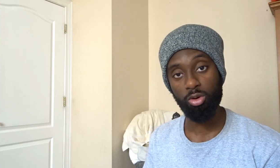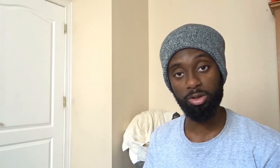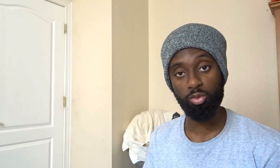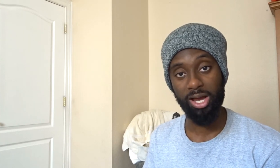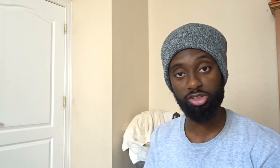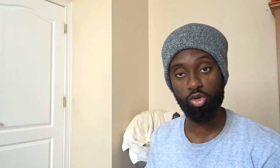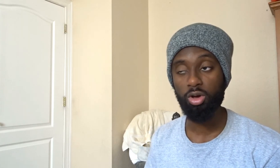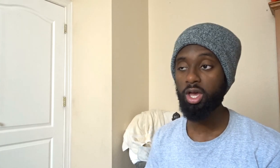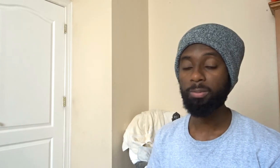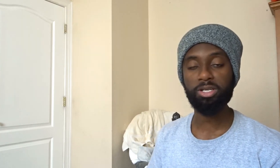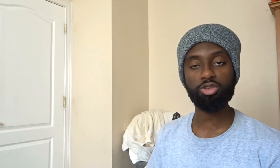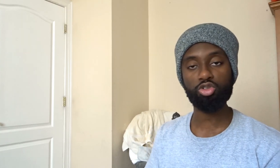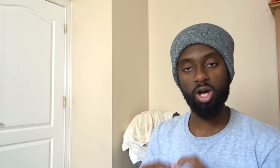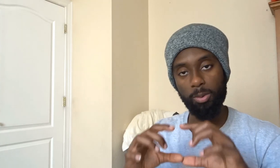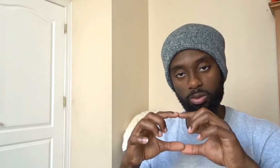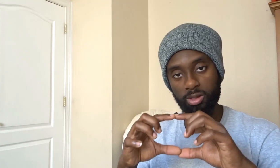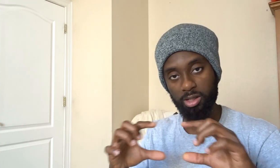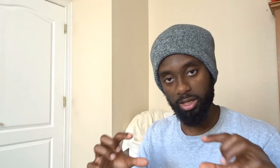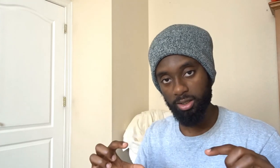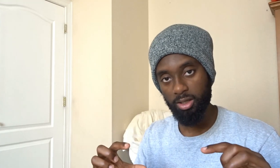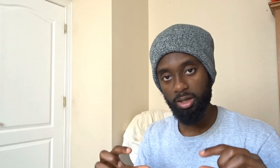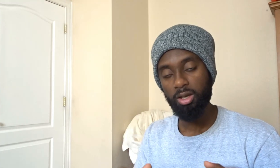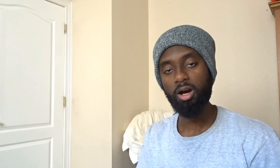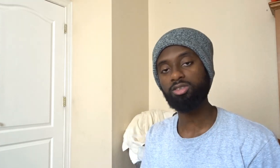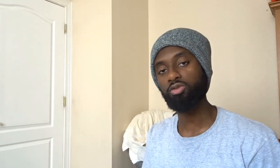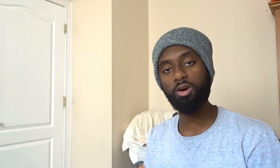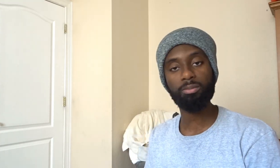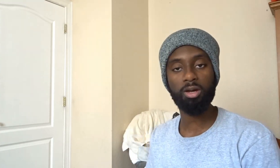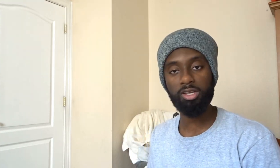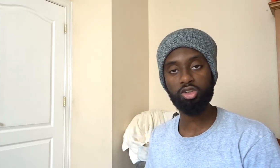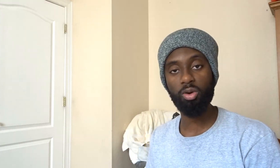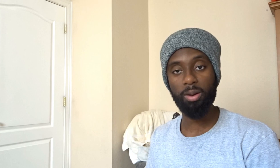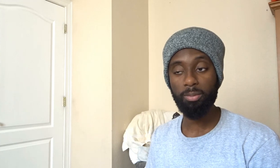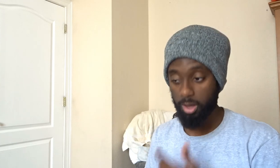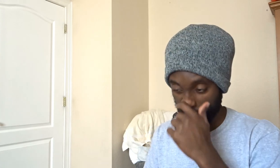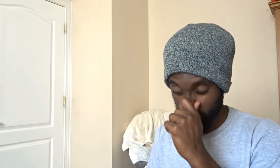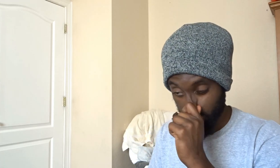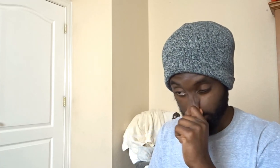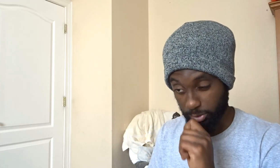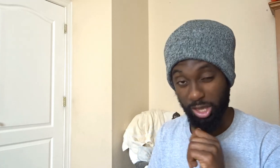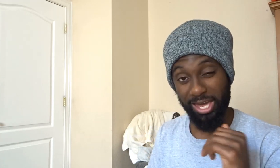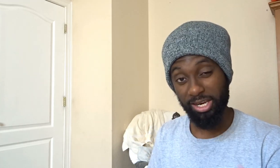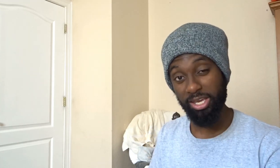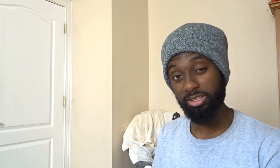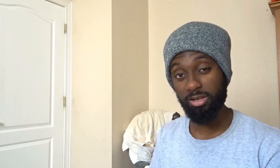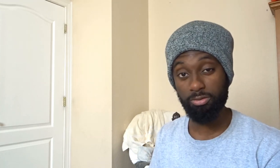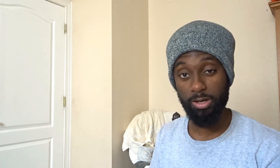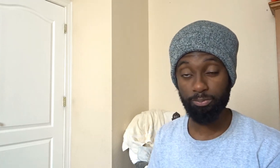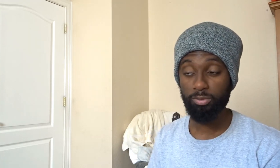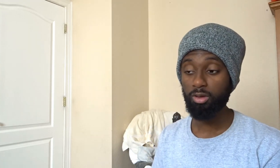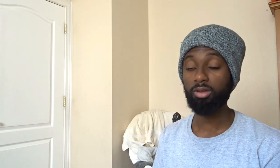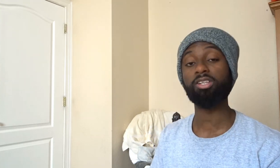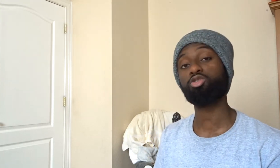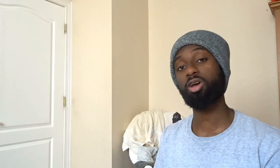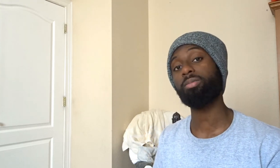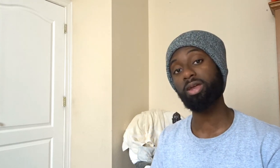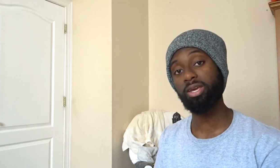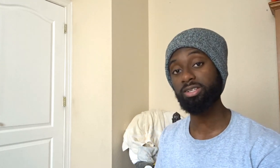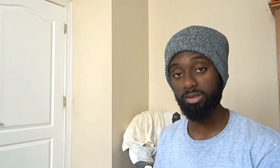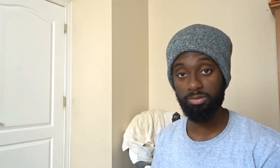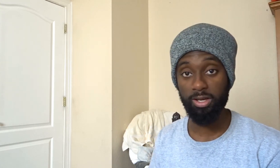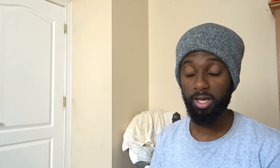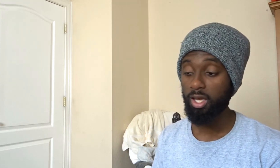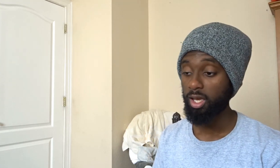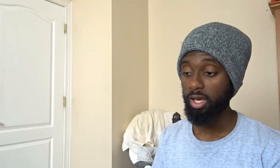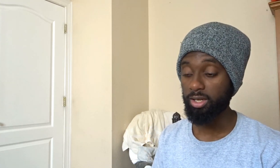video that you want me to react to, make sure you drop it with the link. Also, follow me on Instagram at EddyEd TV. Instagram,